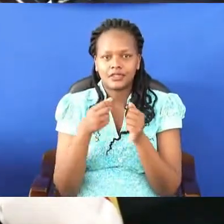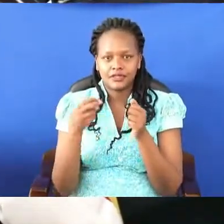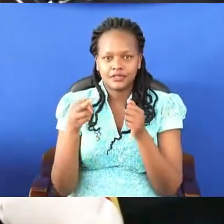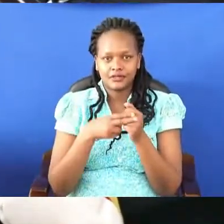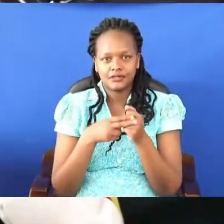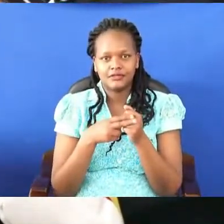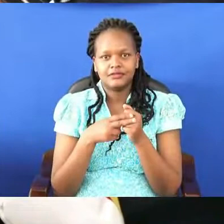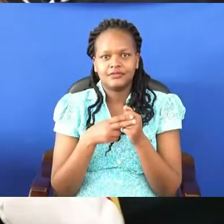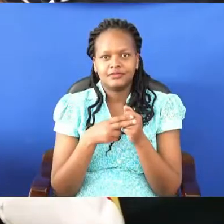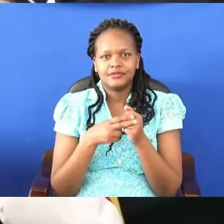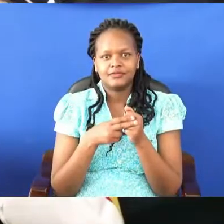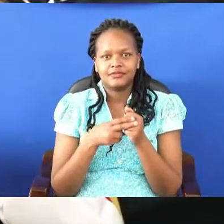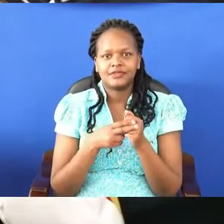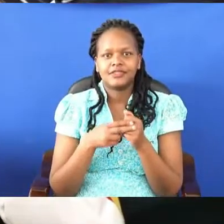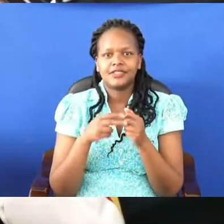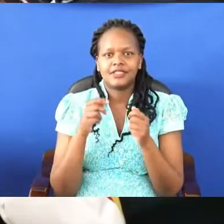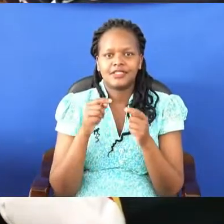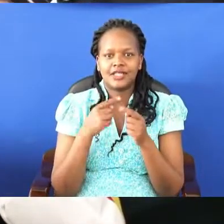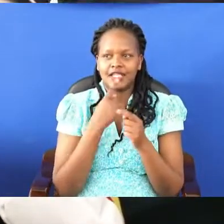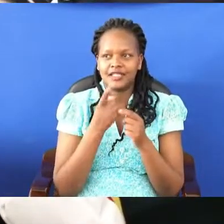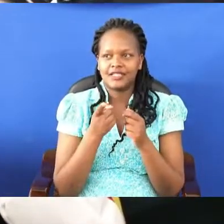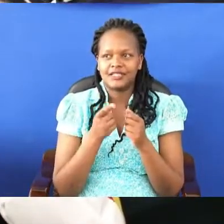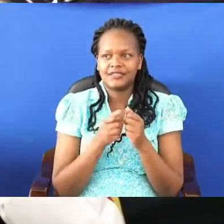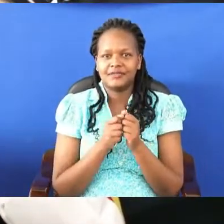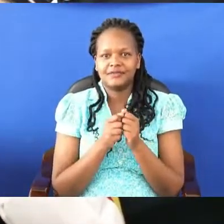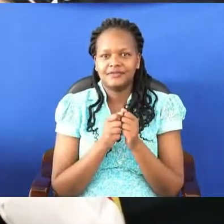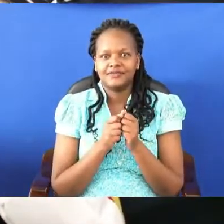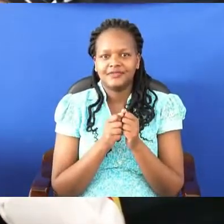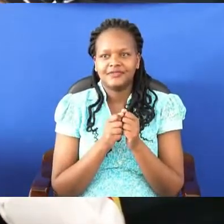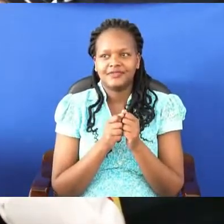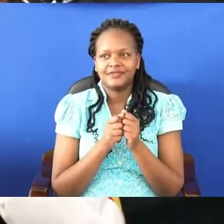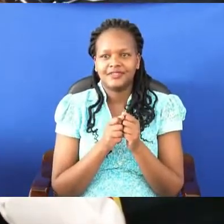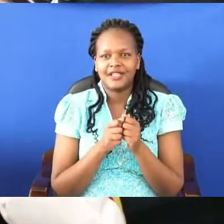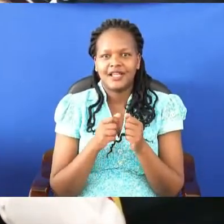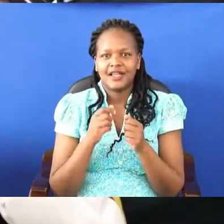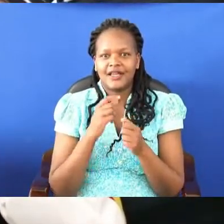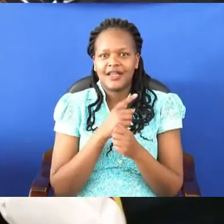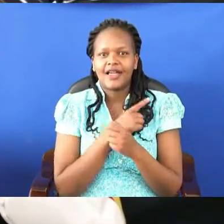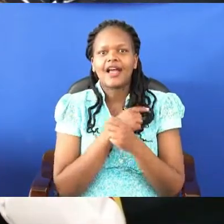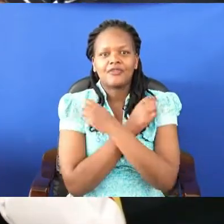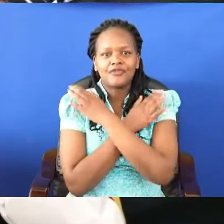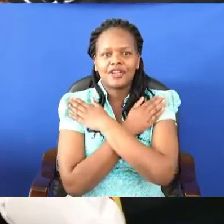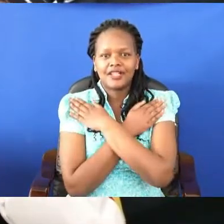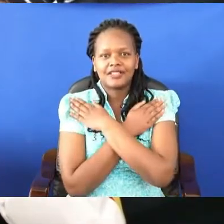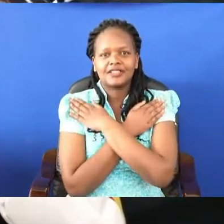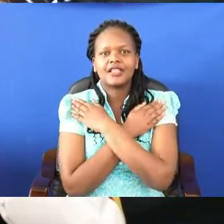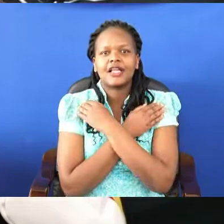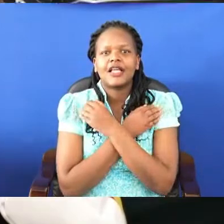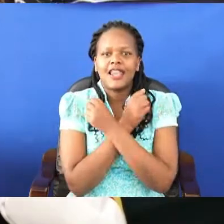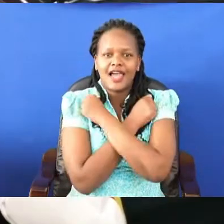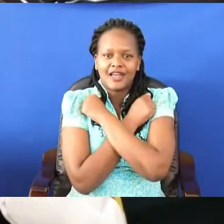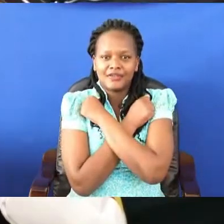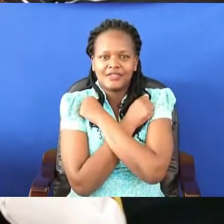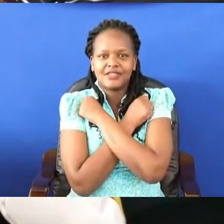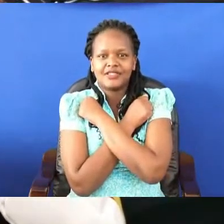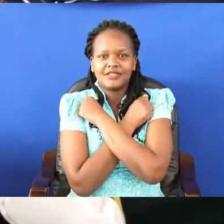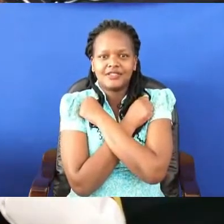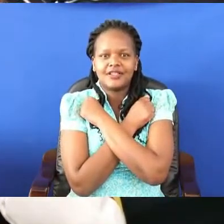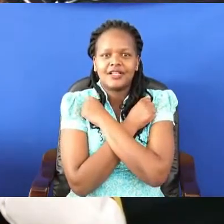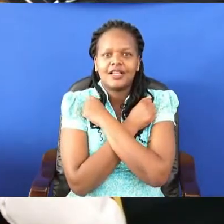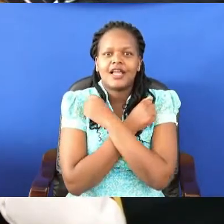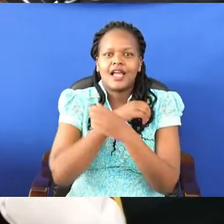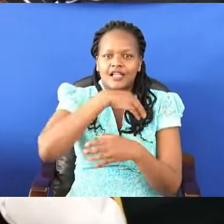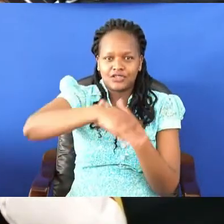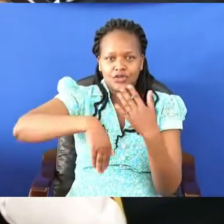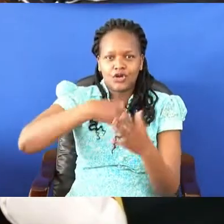verse 17. It says, it says, a friend A friend loves at